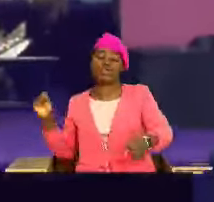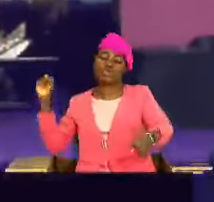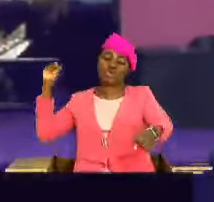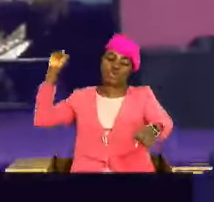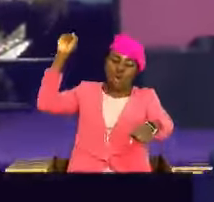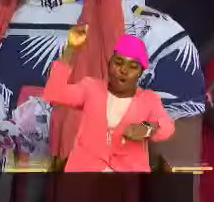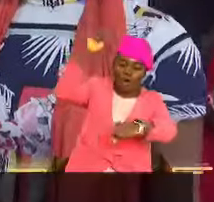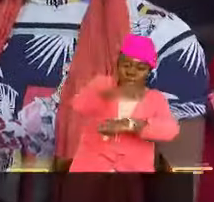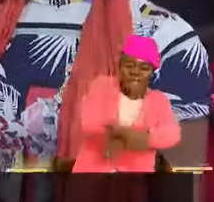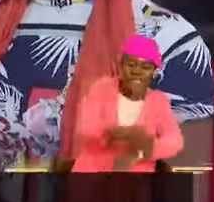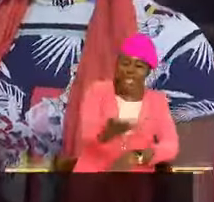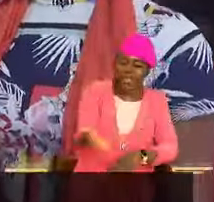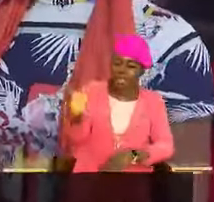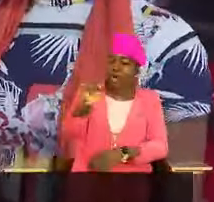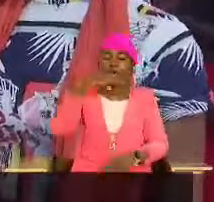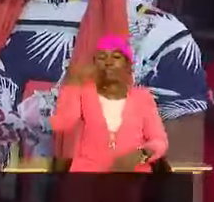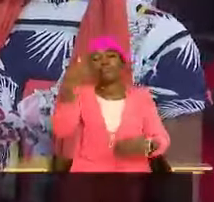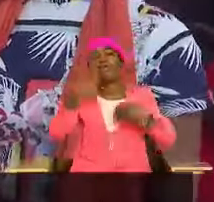gone ahead of